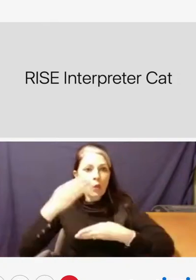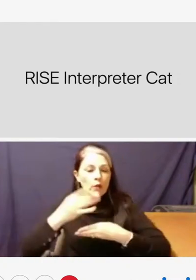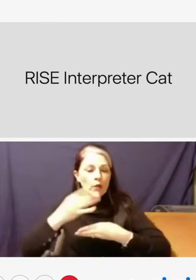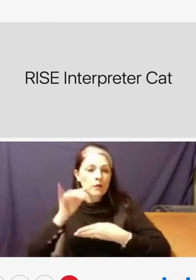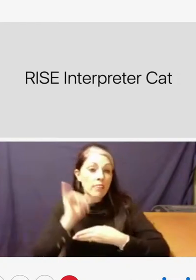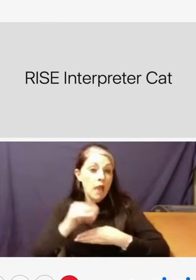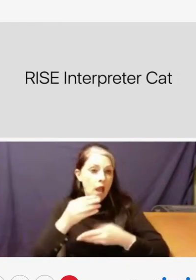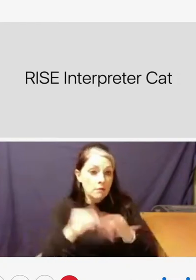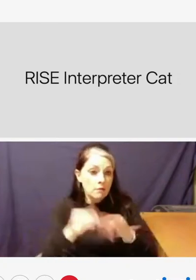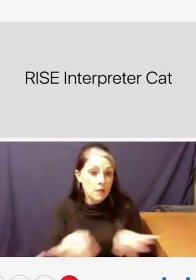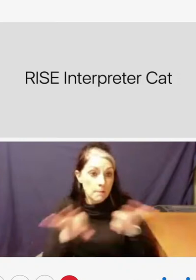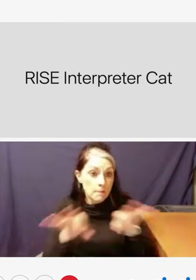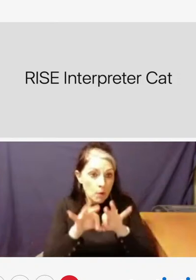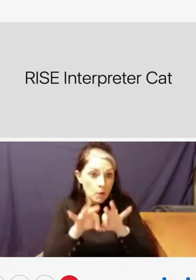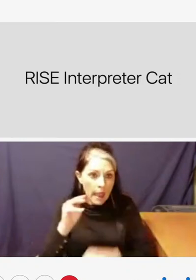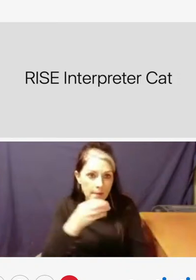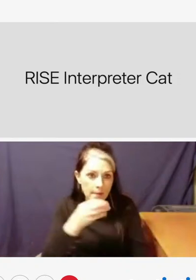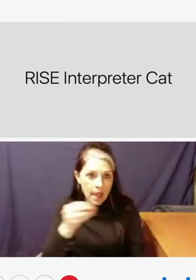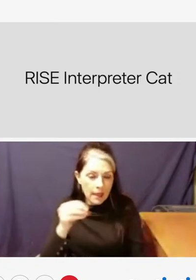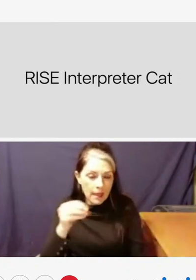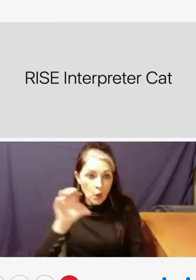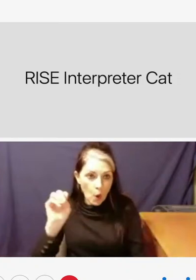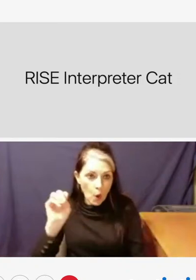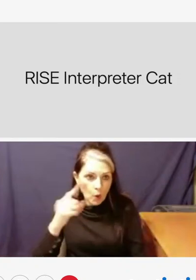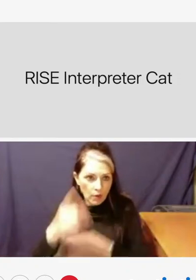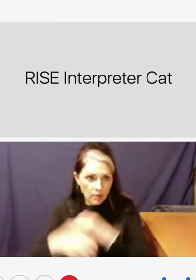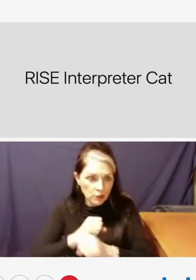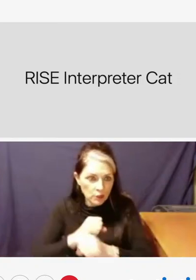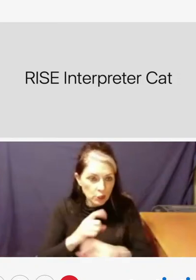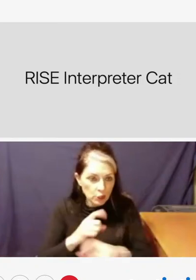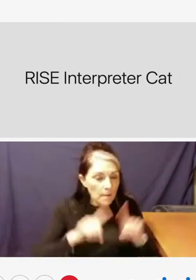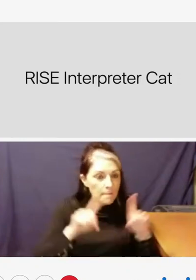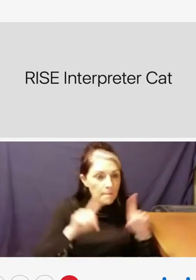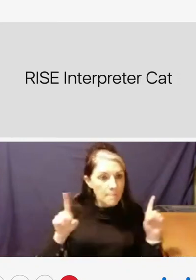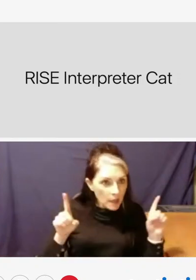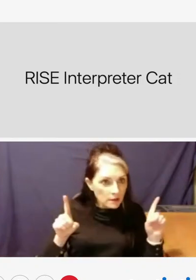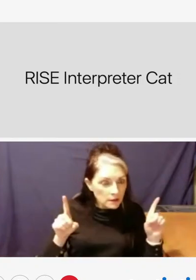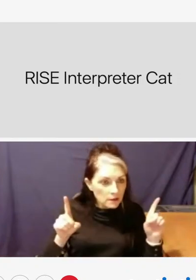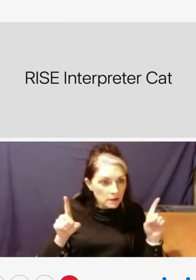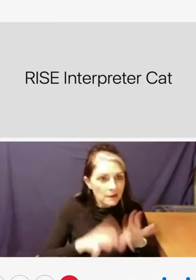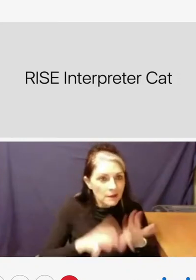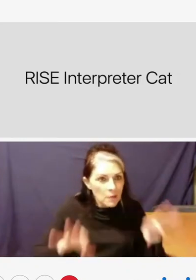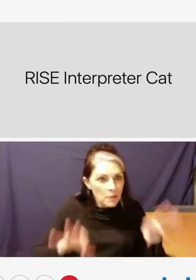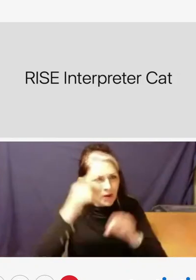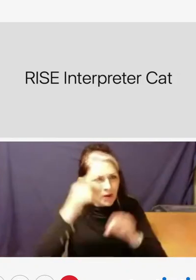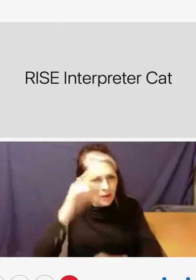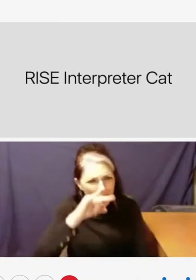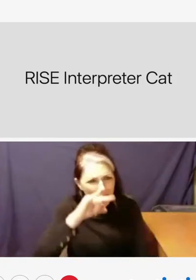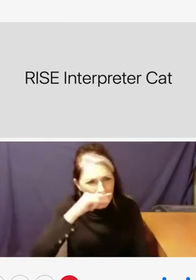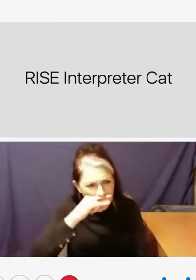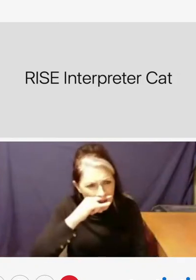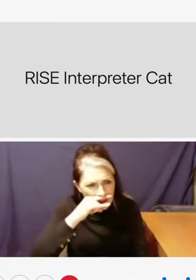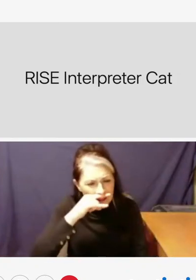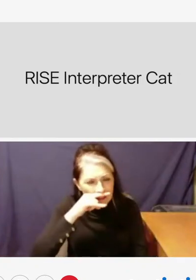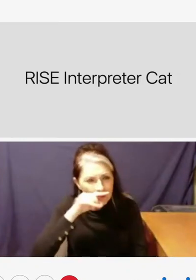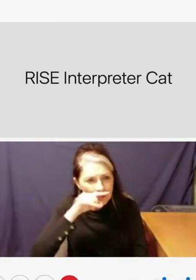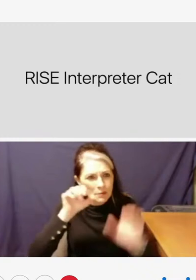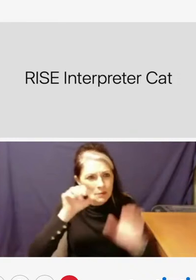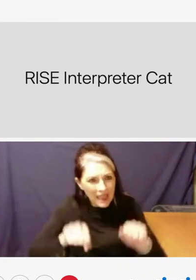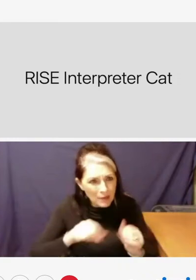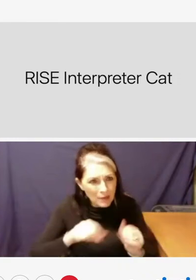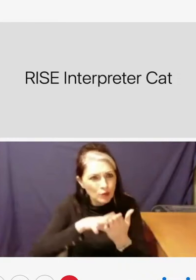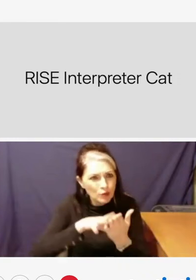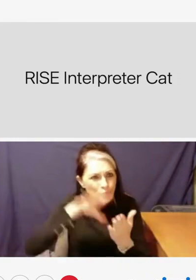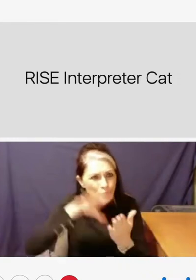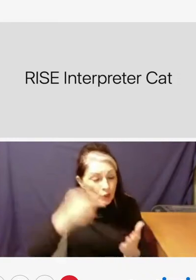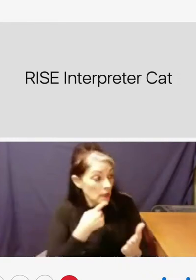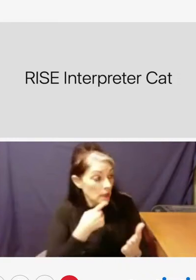year but it's important for these kids to be able to learn so I told them that I would request that